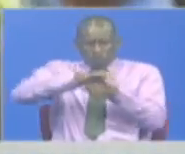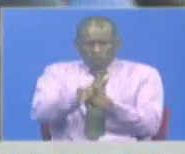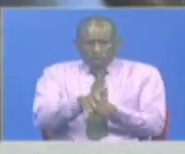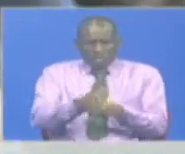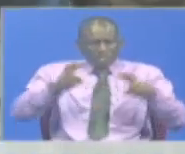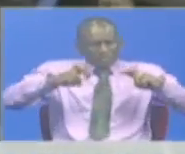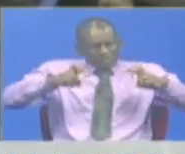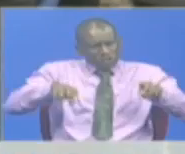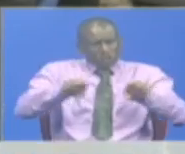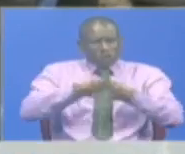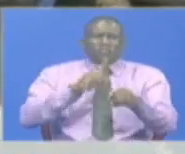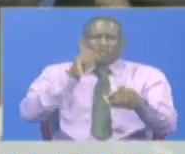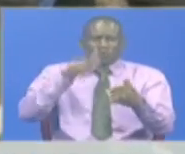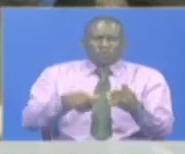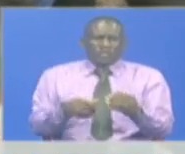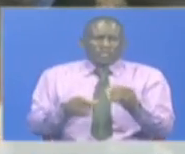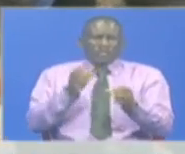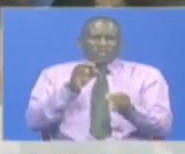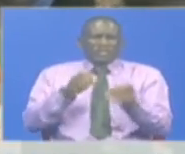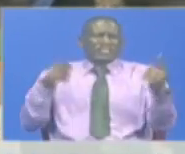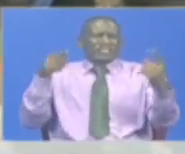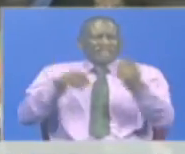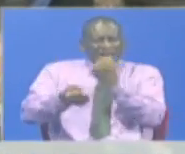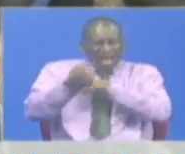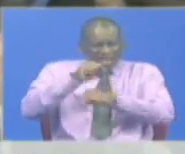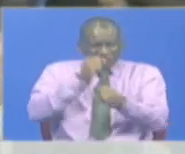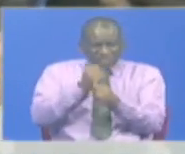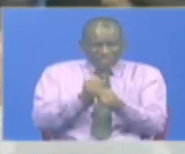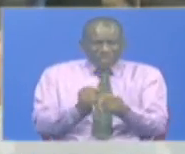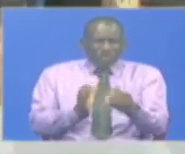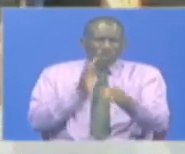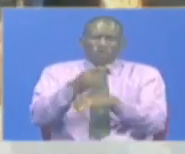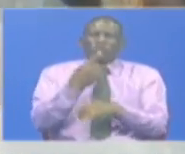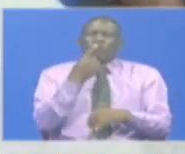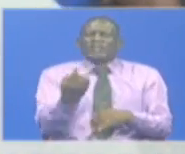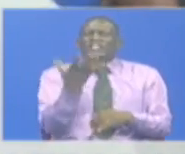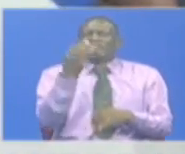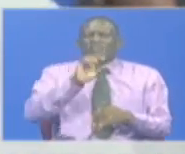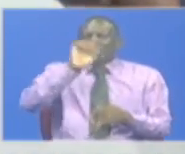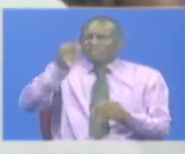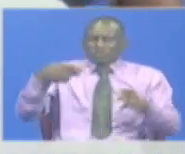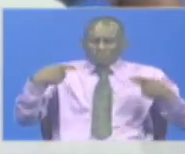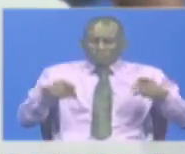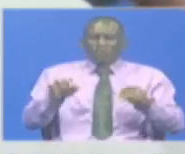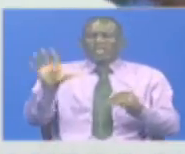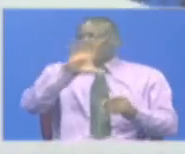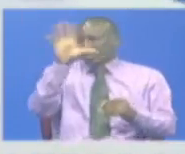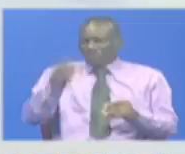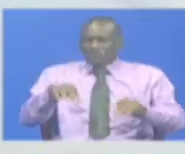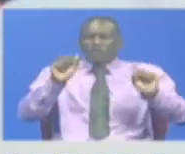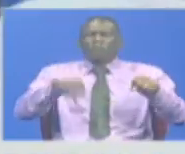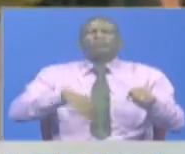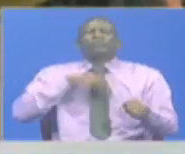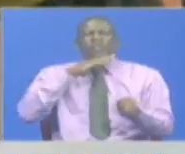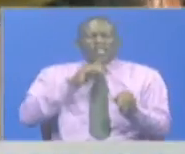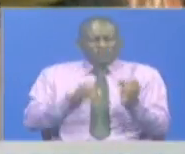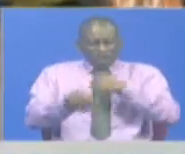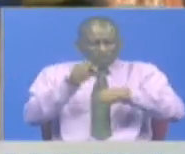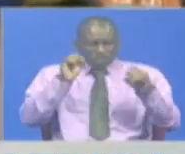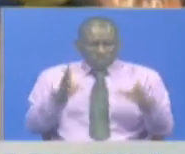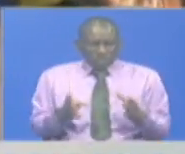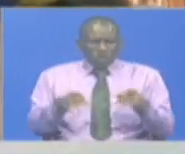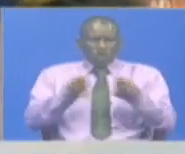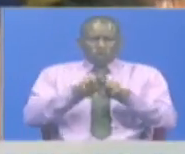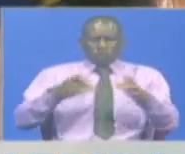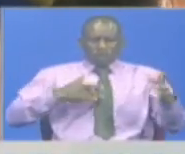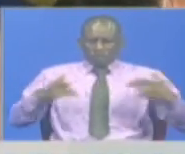further says that unless action is taken, as many as 150,000 people in the continent could die. There is also a concern